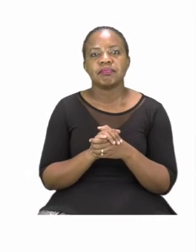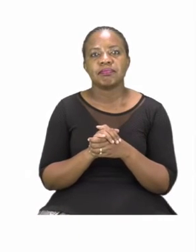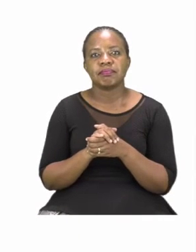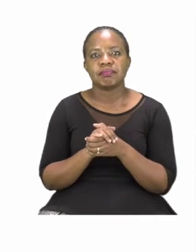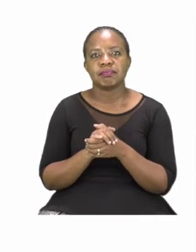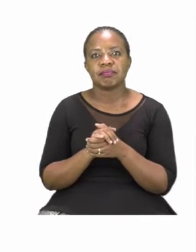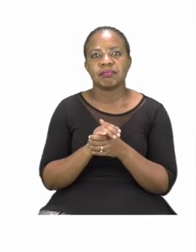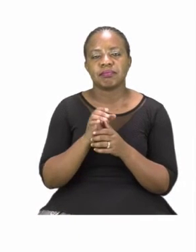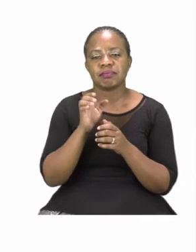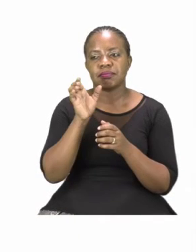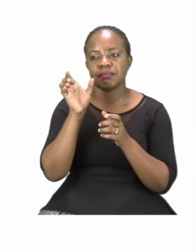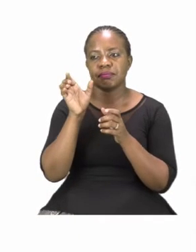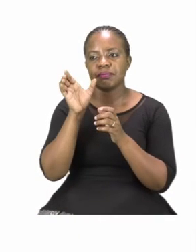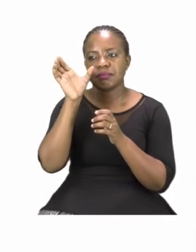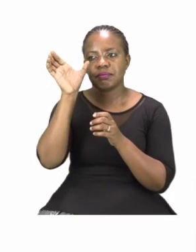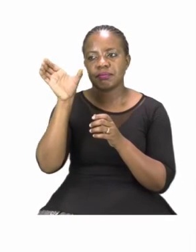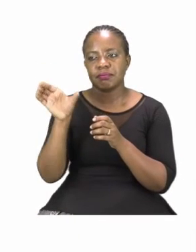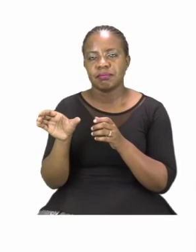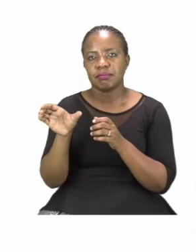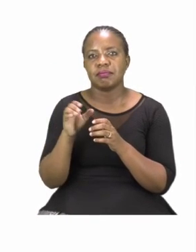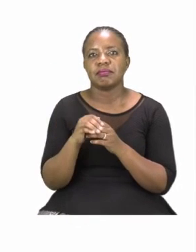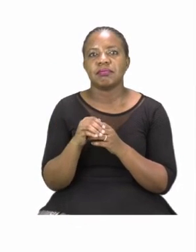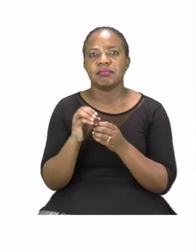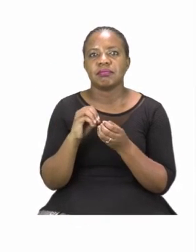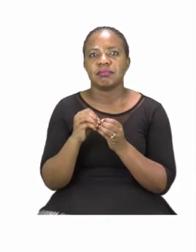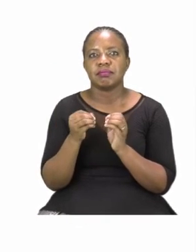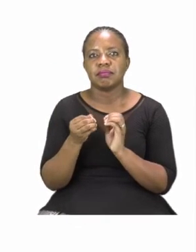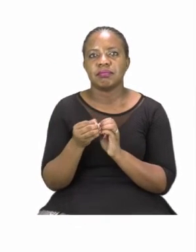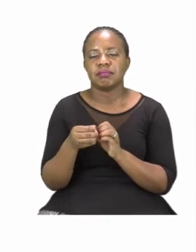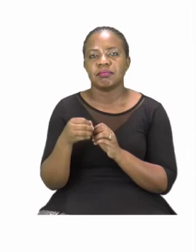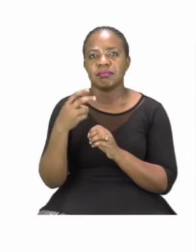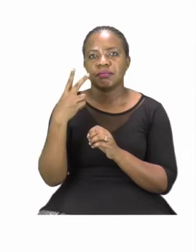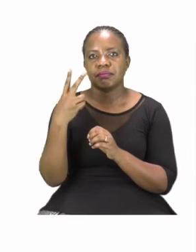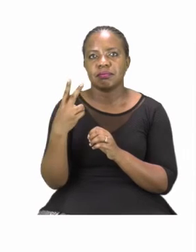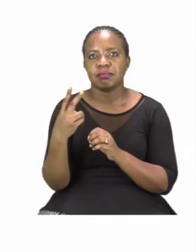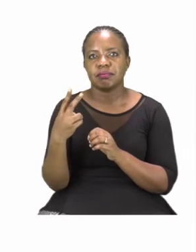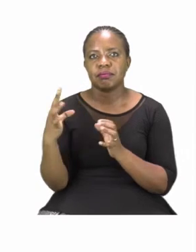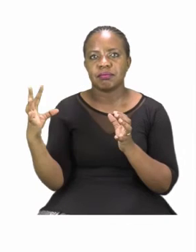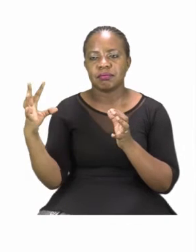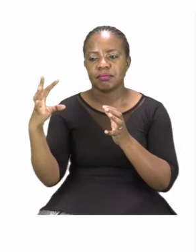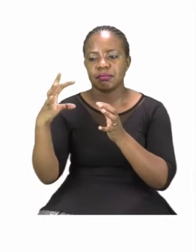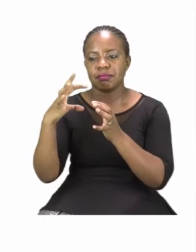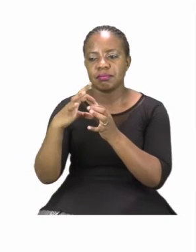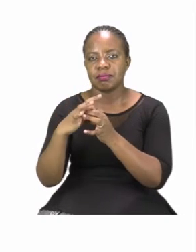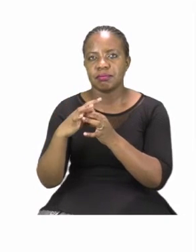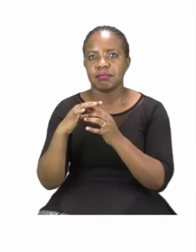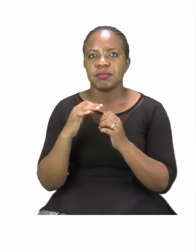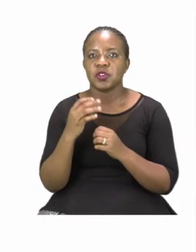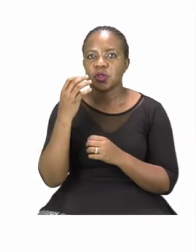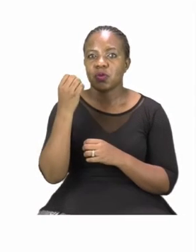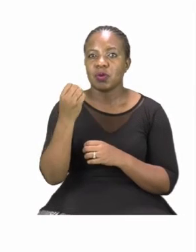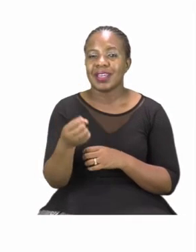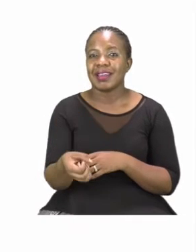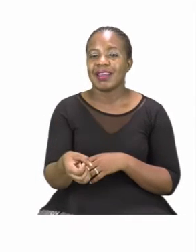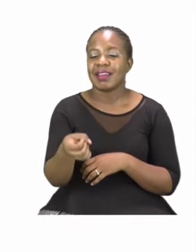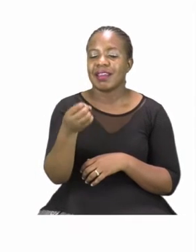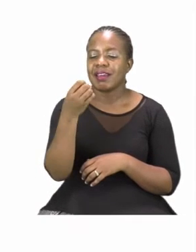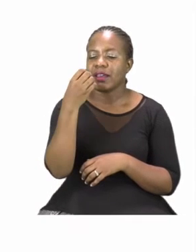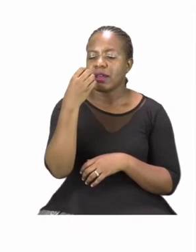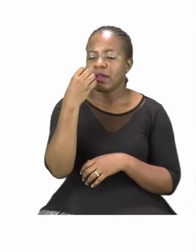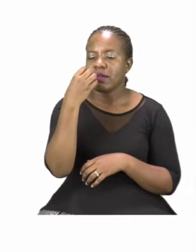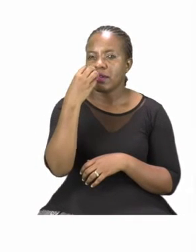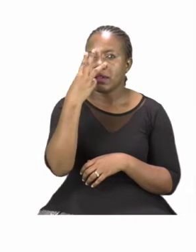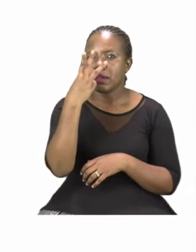second part of our exercise is asking us to match. We have 3 Namibian flags with numbers on